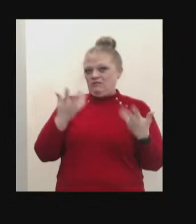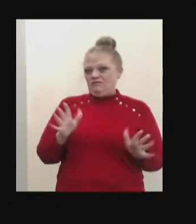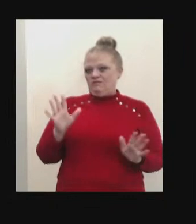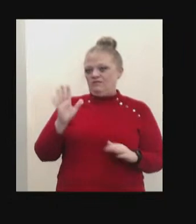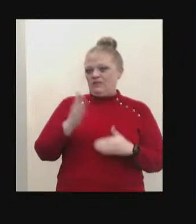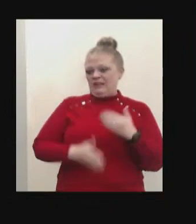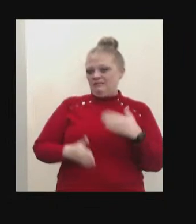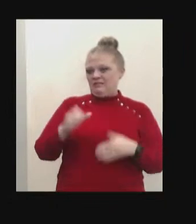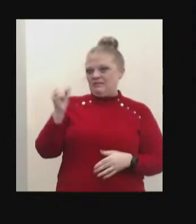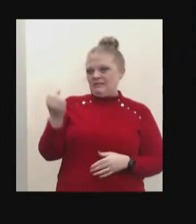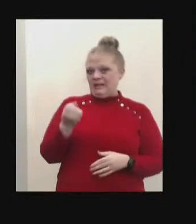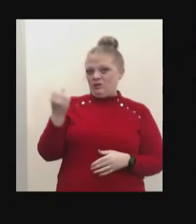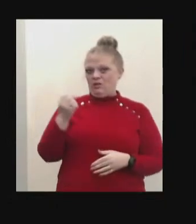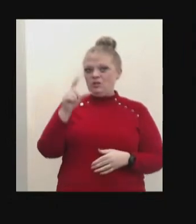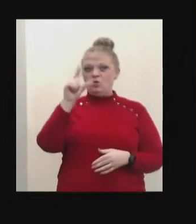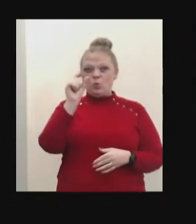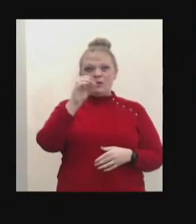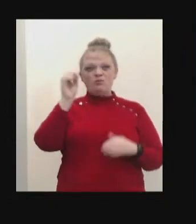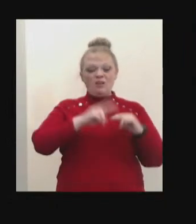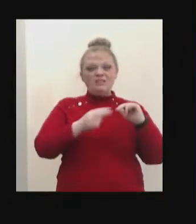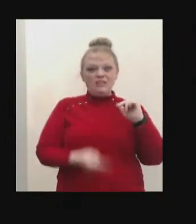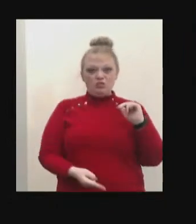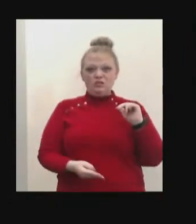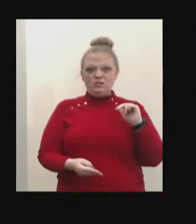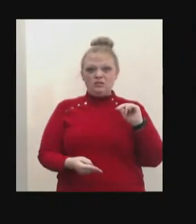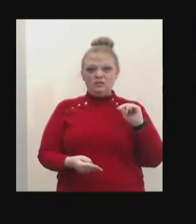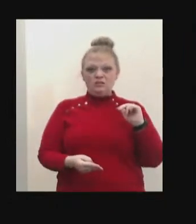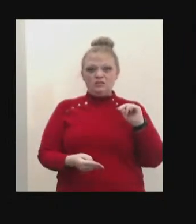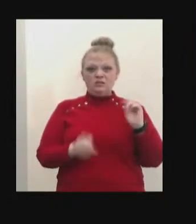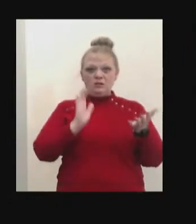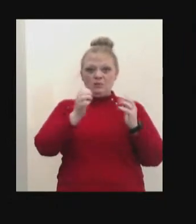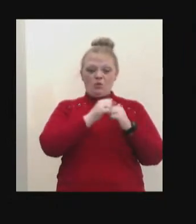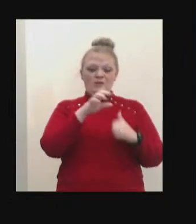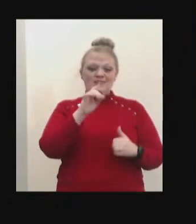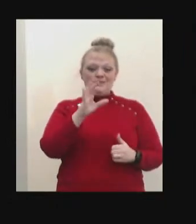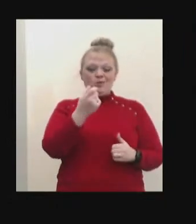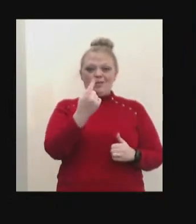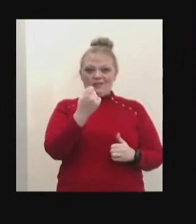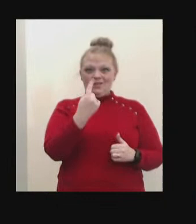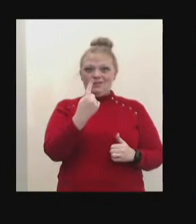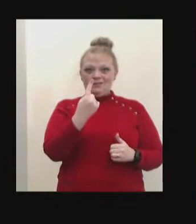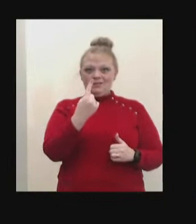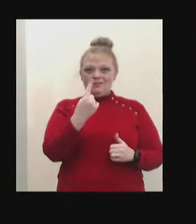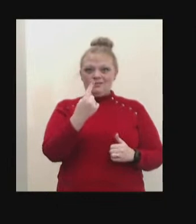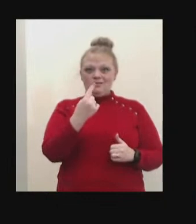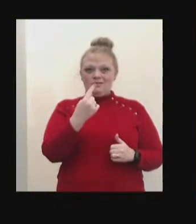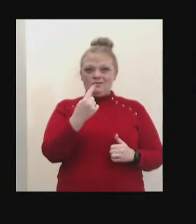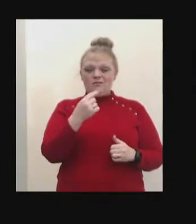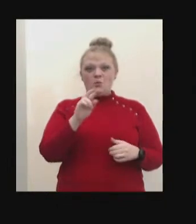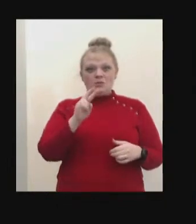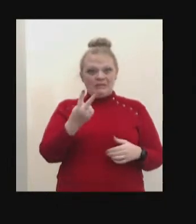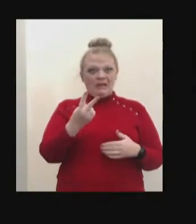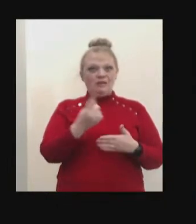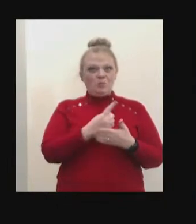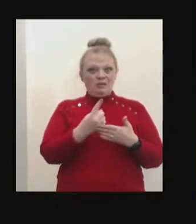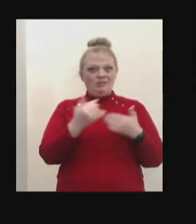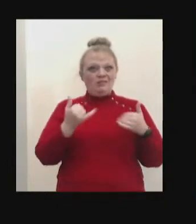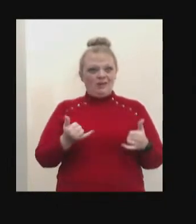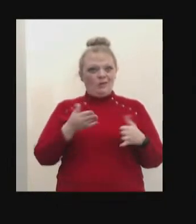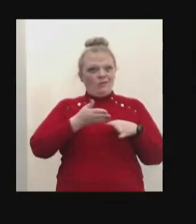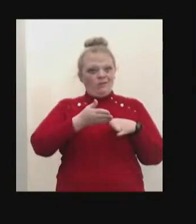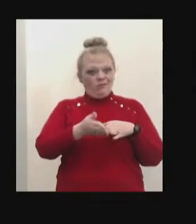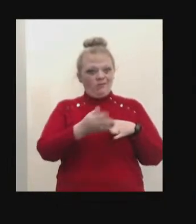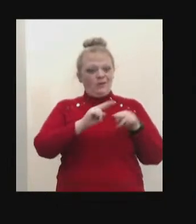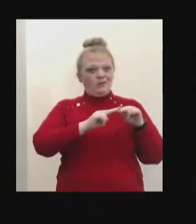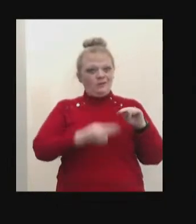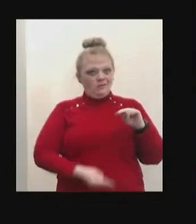20% decrease from the week that ended on December 11th, which was the second consecutive week of declining cases. The 7-day case